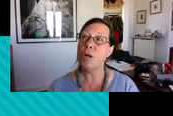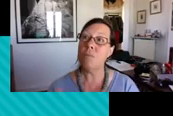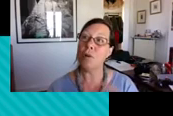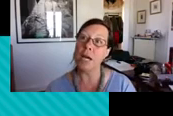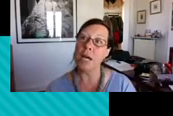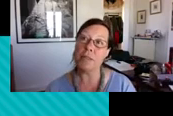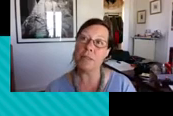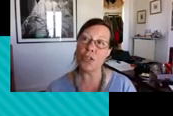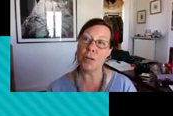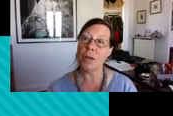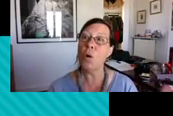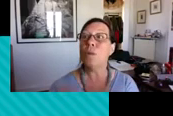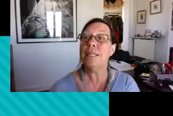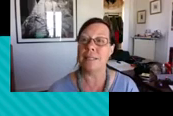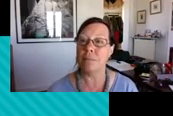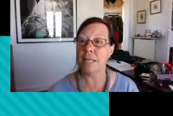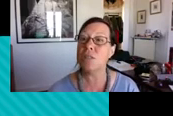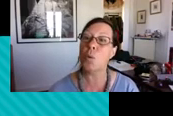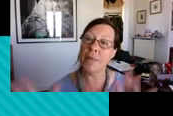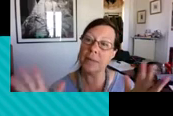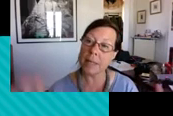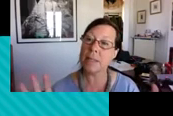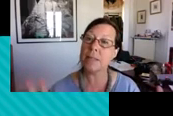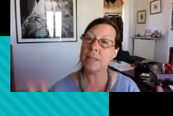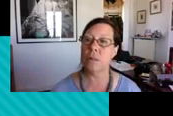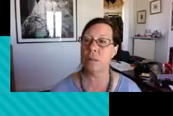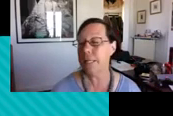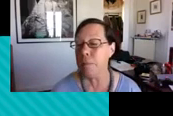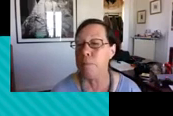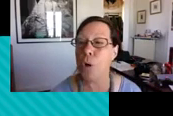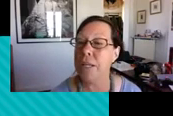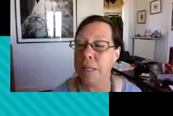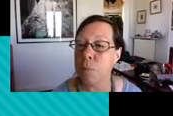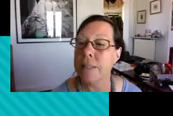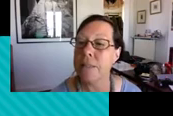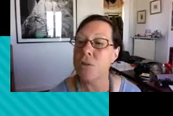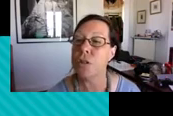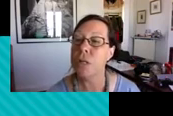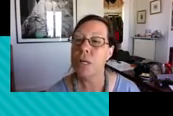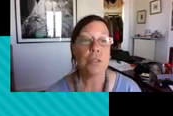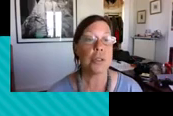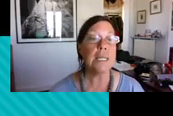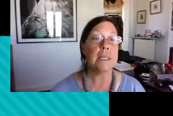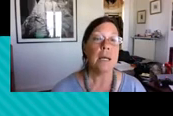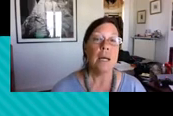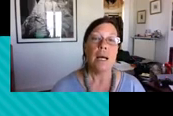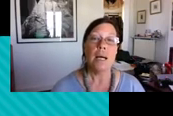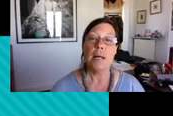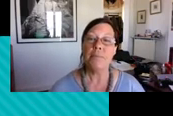people who come from the opposition won't listen. That's why the scientist, according to best practices, should